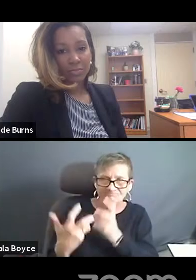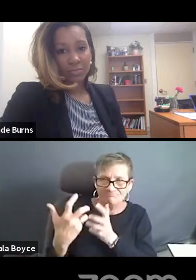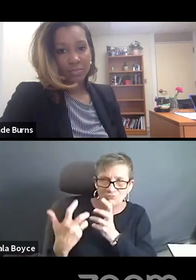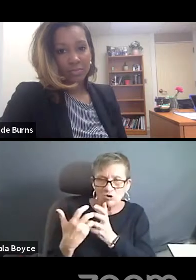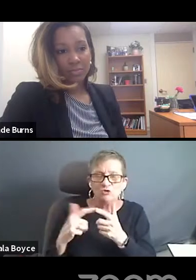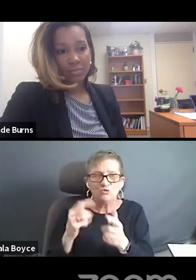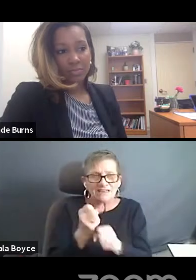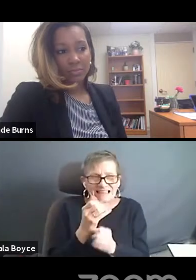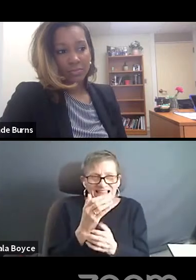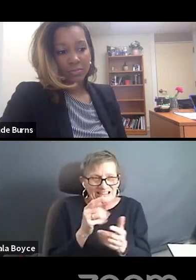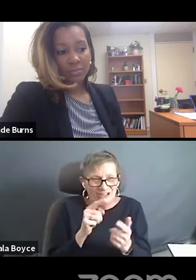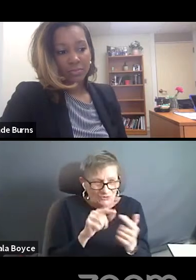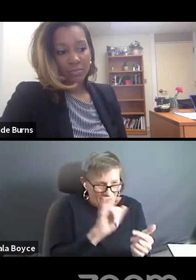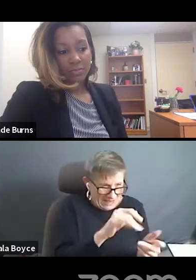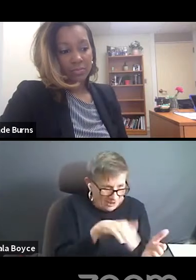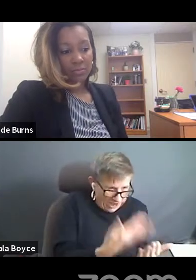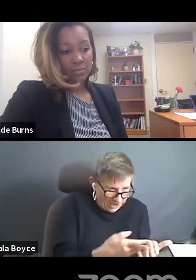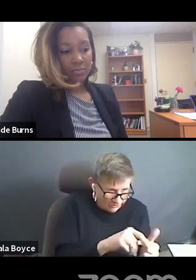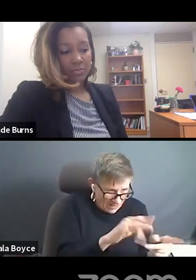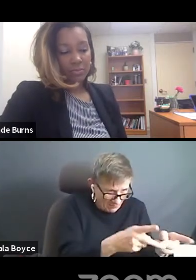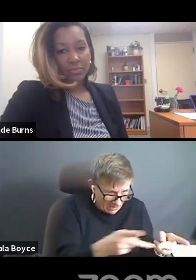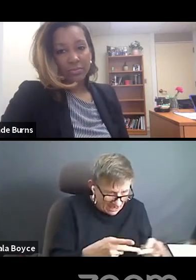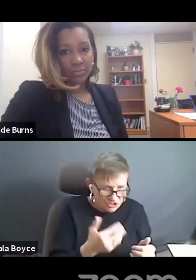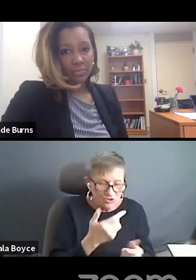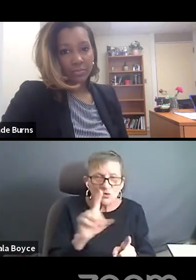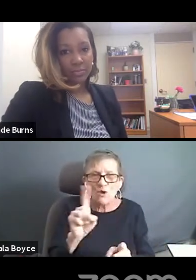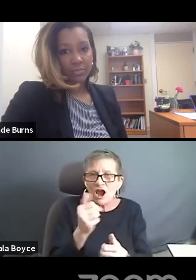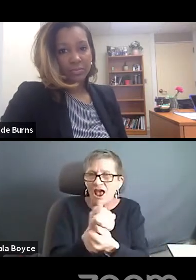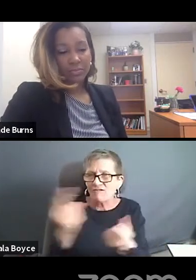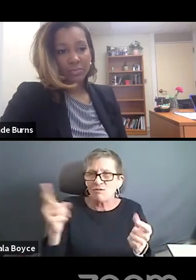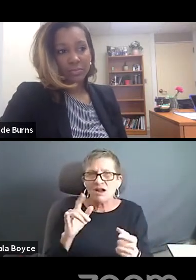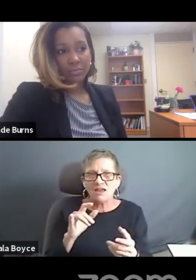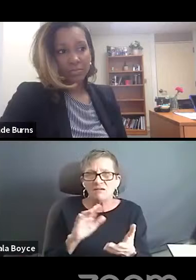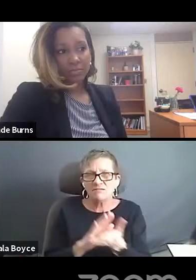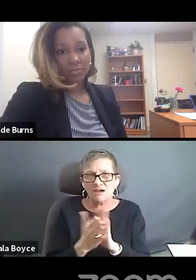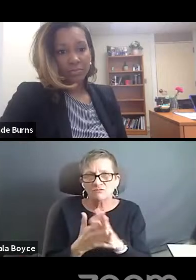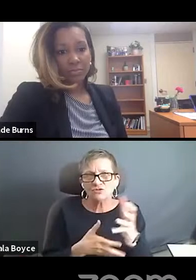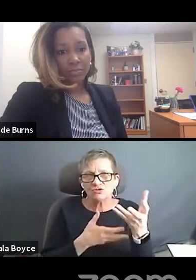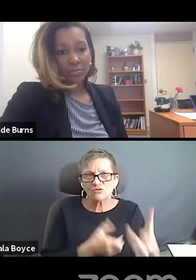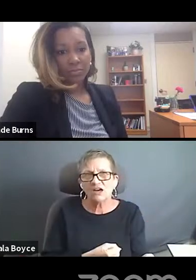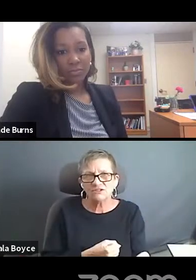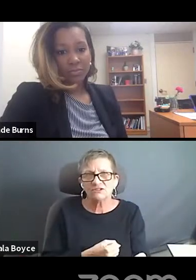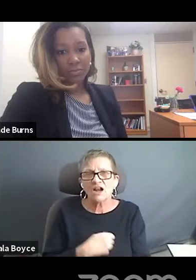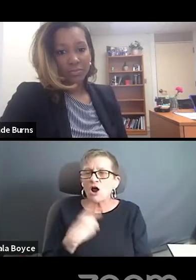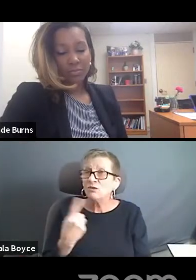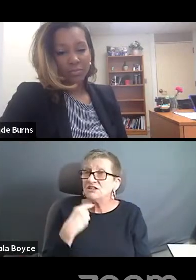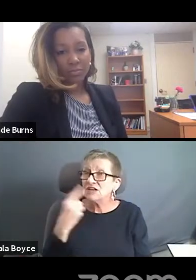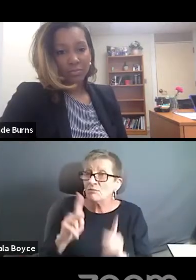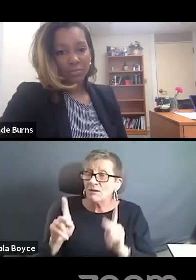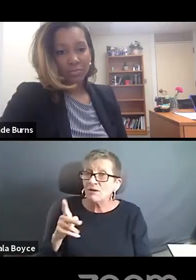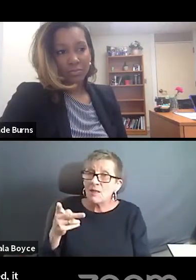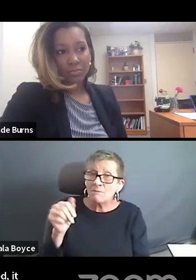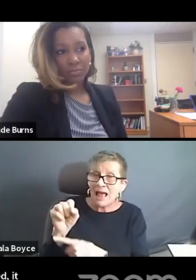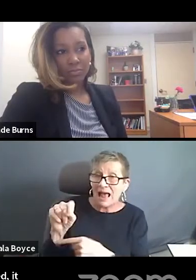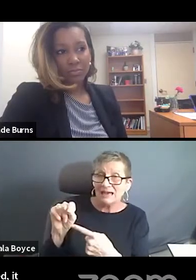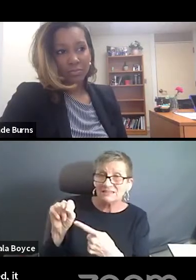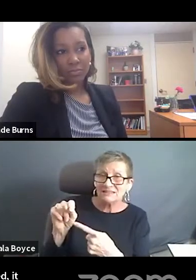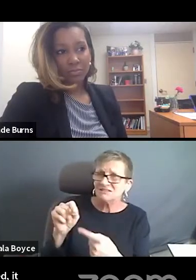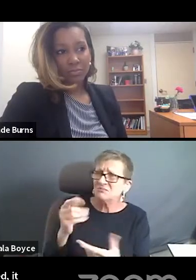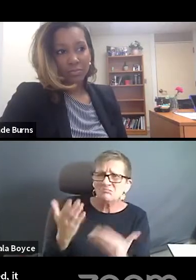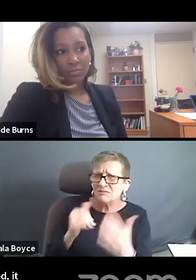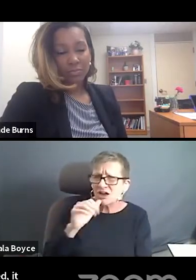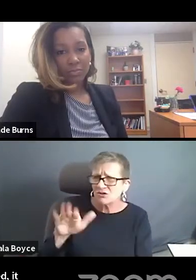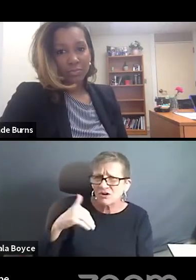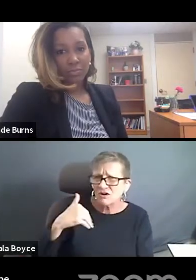the place where everyone else should be trusted. Because one of the things I tell people is that the past may not be your fault. So I'm